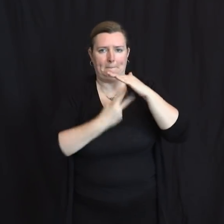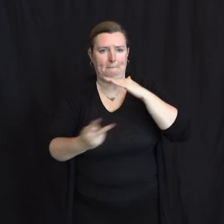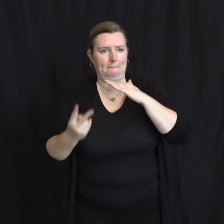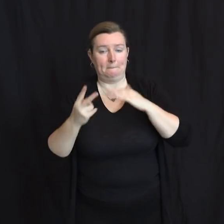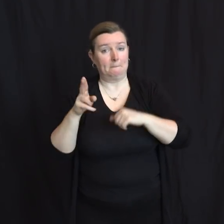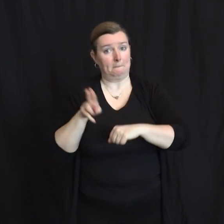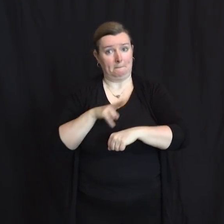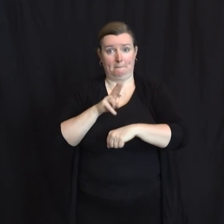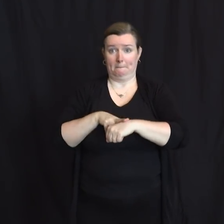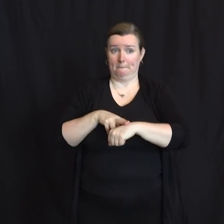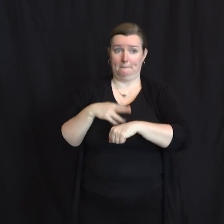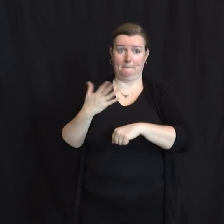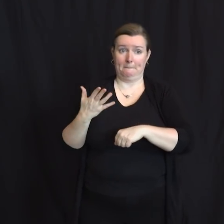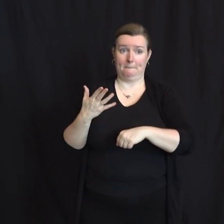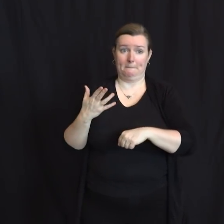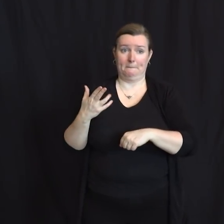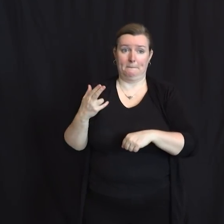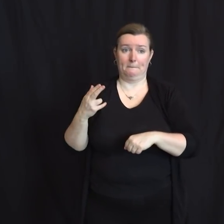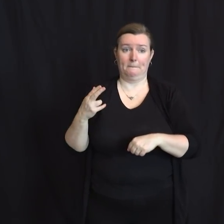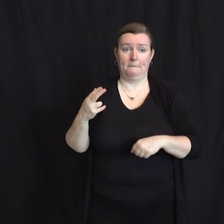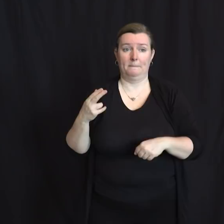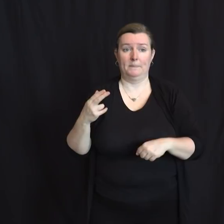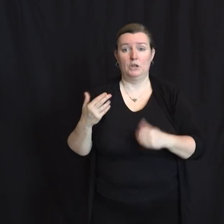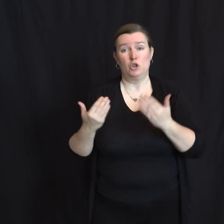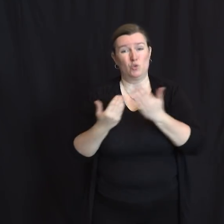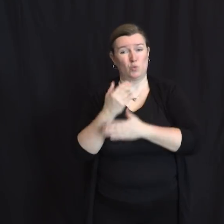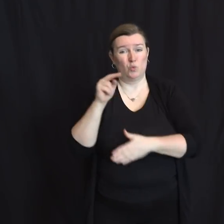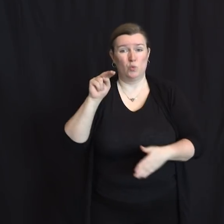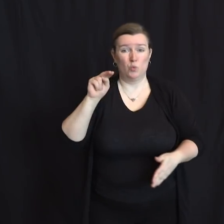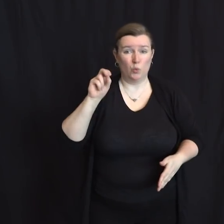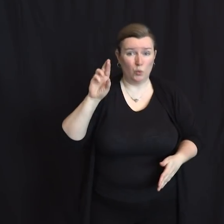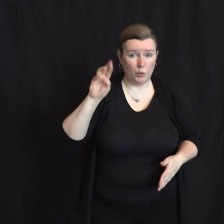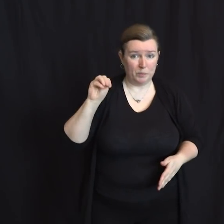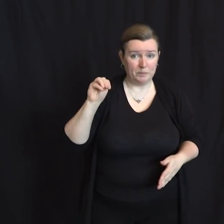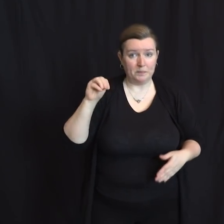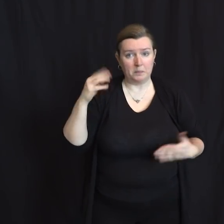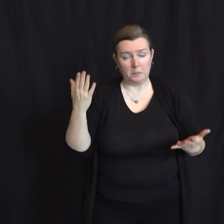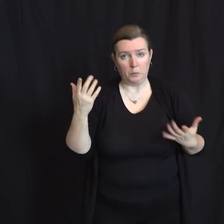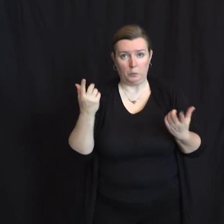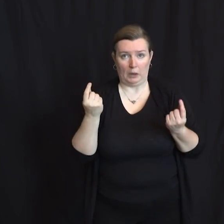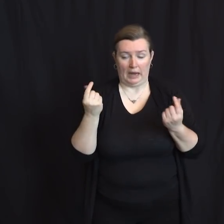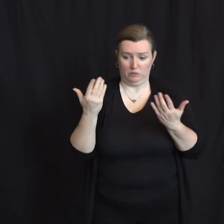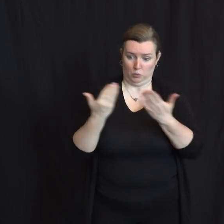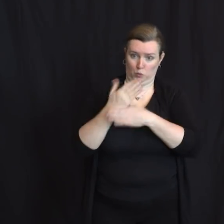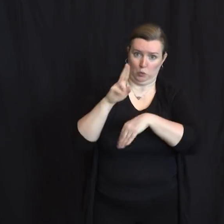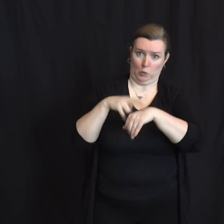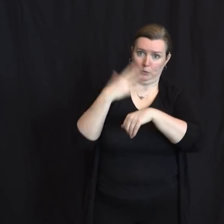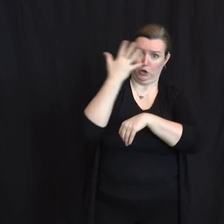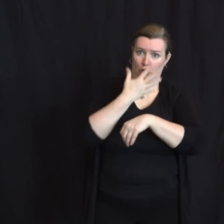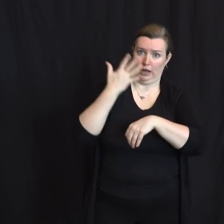packed in with each other anytime soon. So even if we are able to achieve